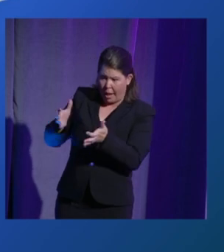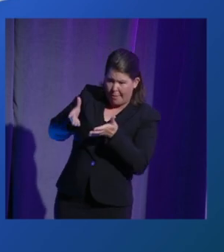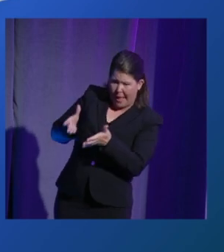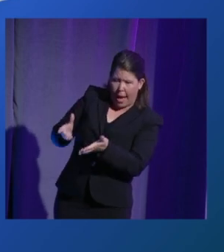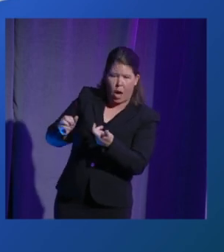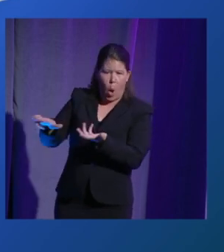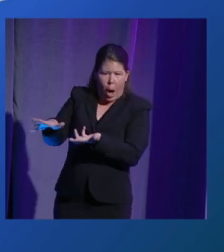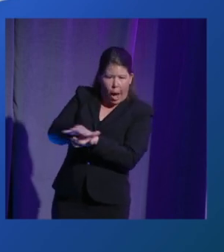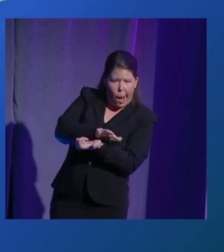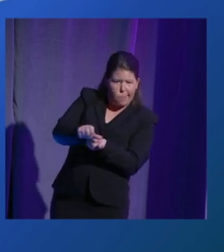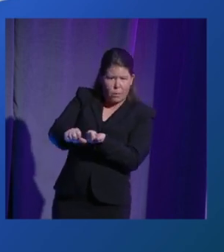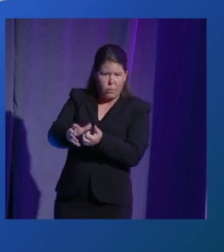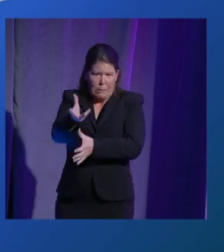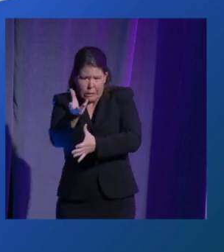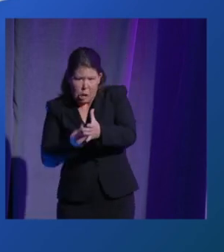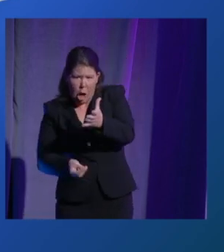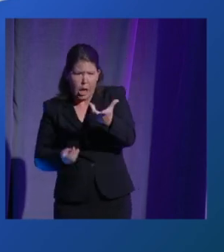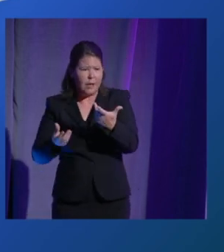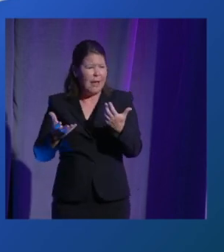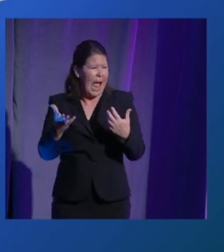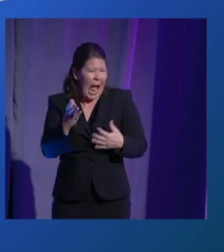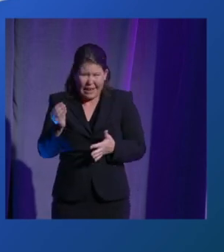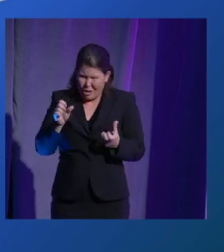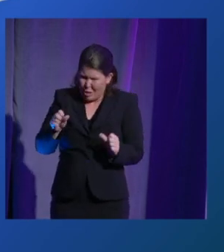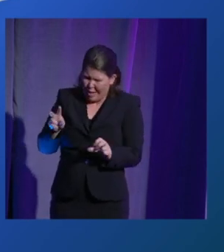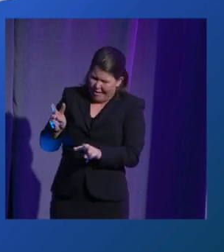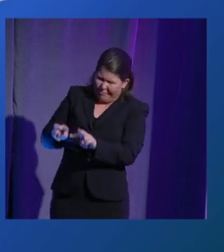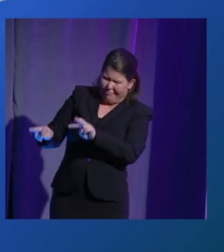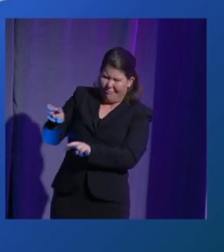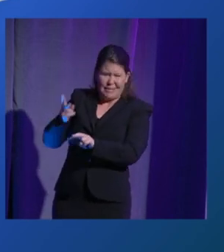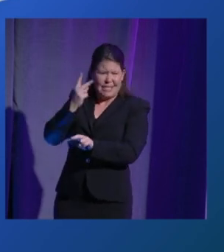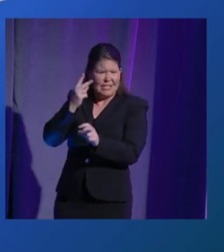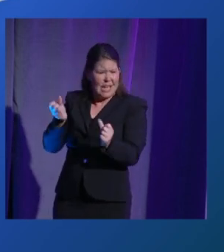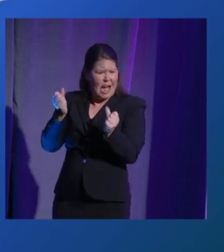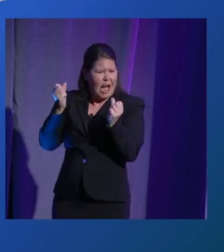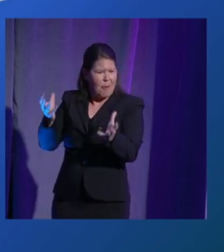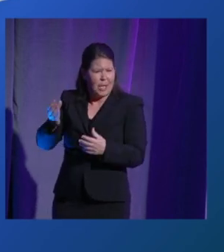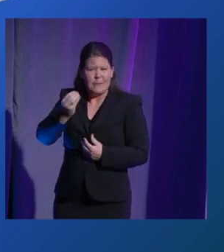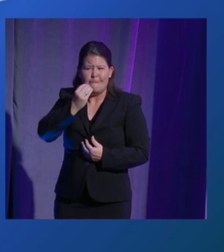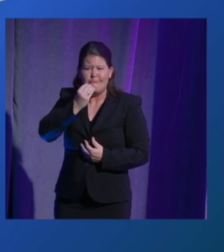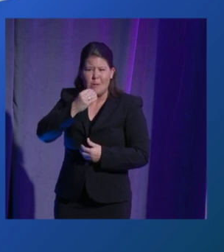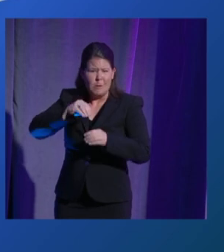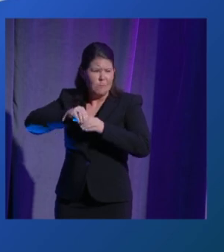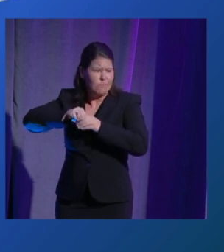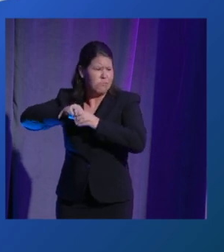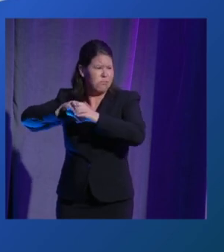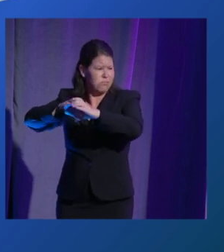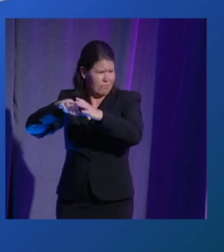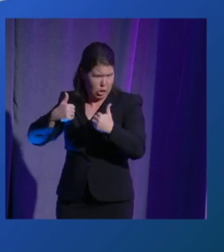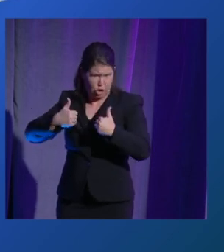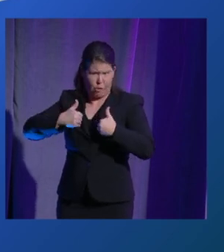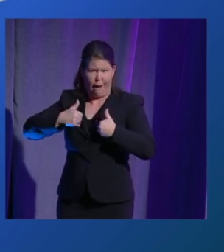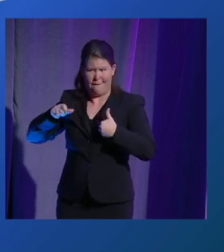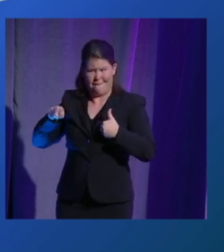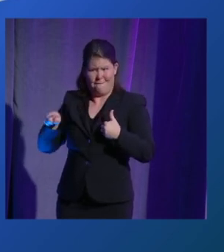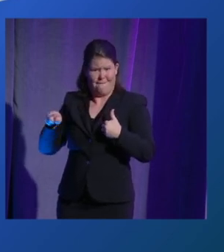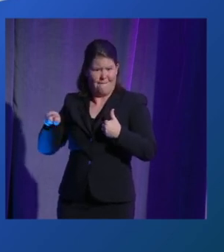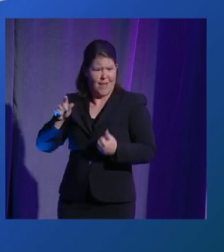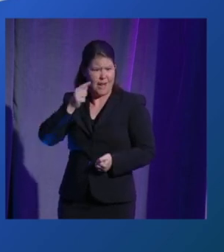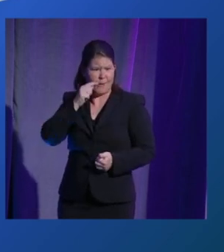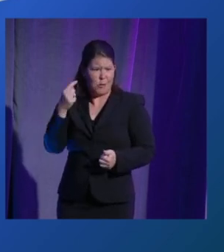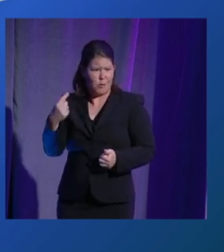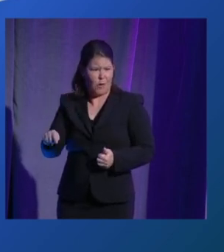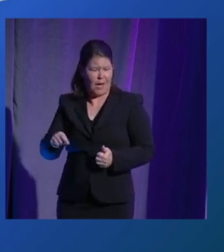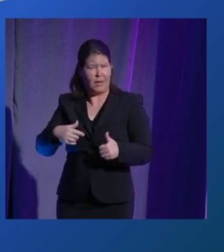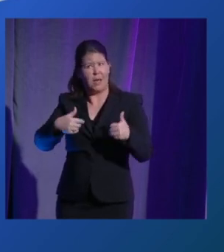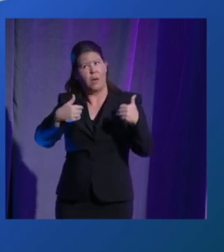storage right in Ukraine no it's it's fascinating it's amazing and you know I I know that our agency really appreciates the partnership that